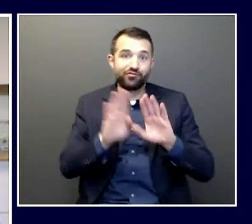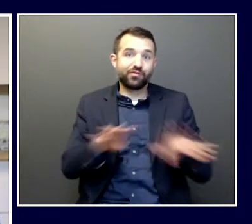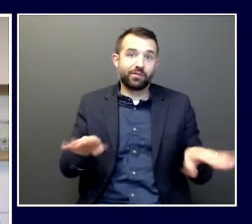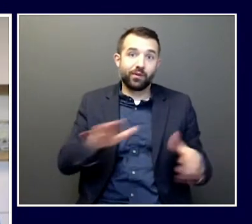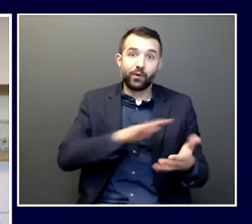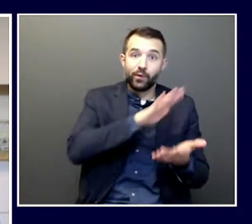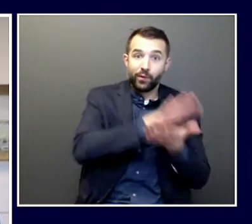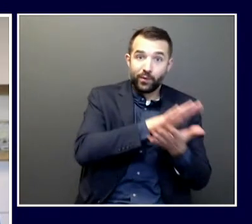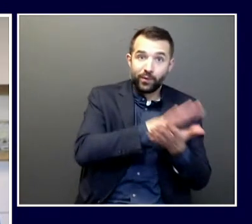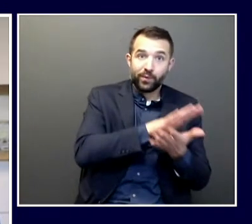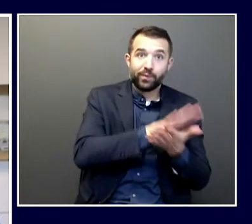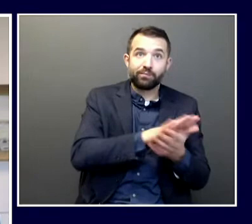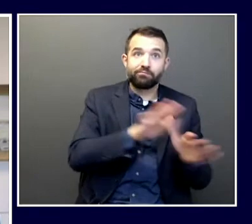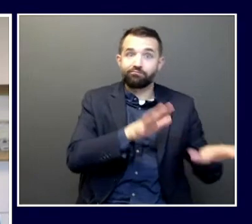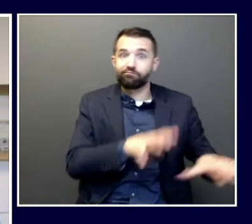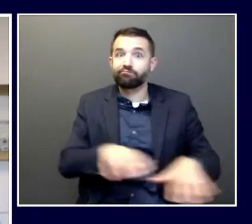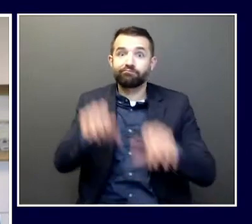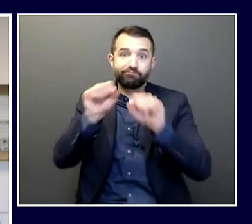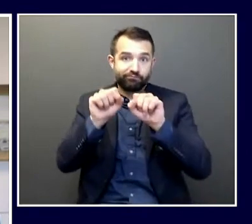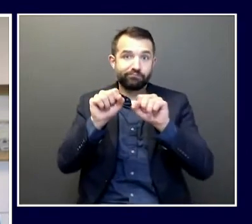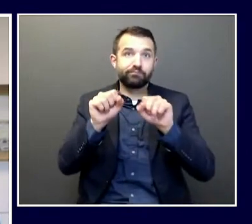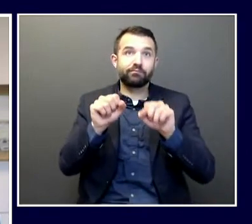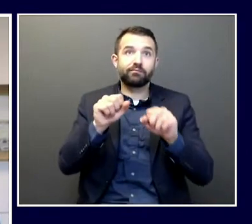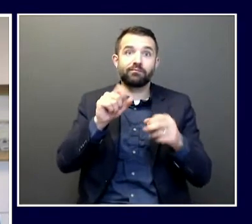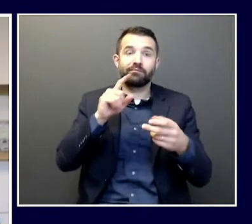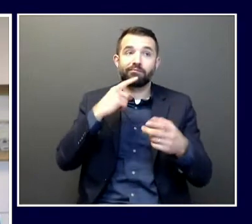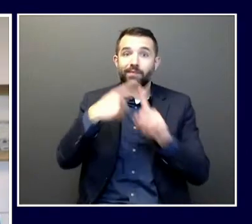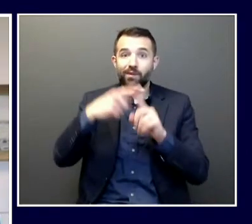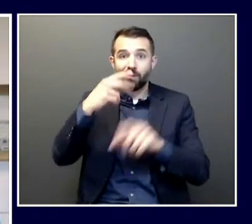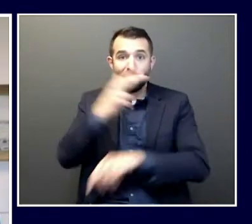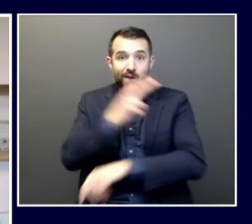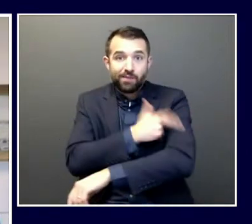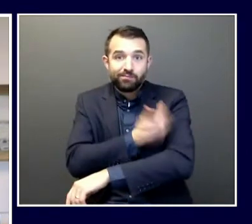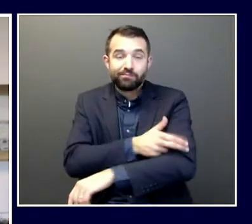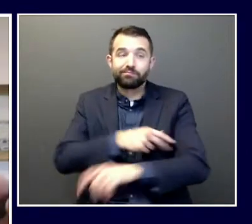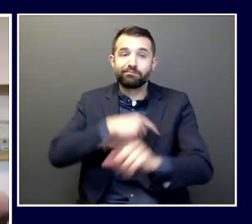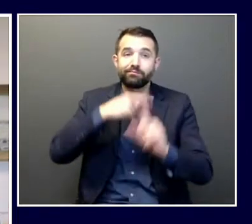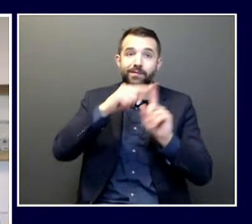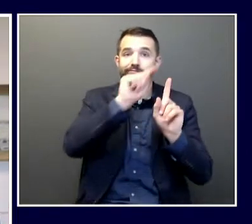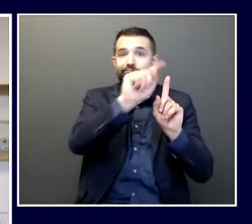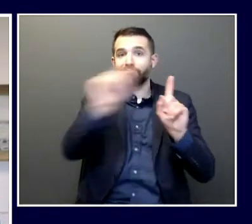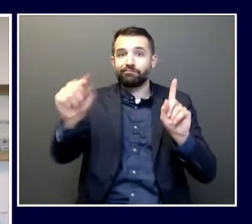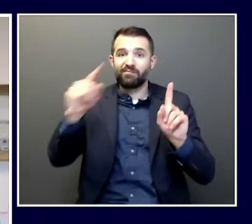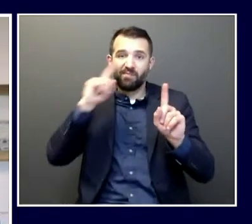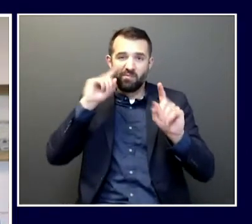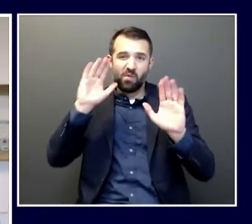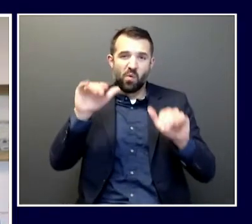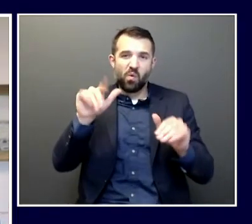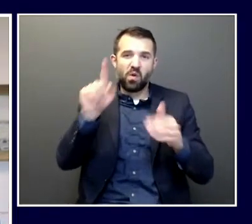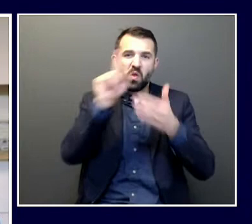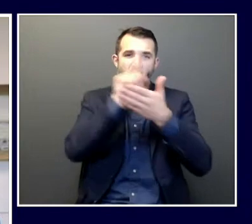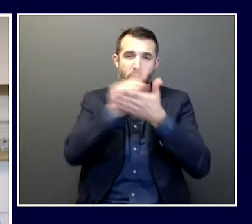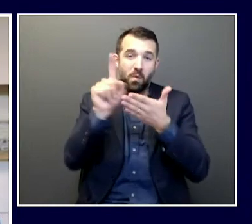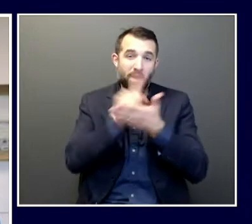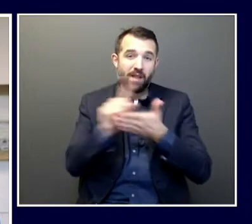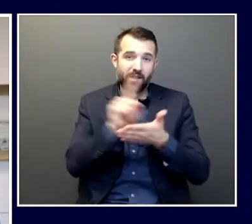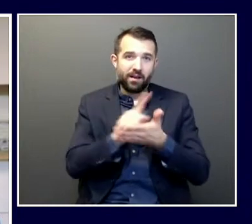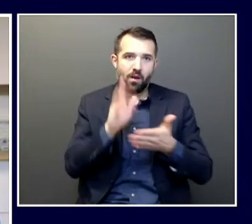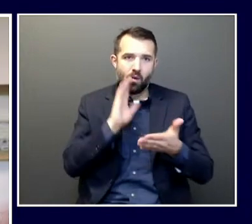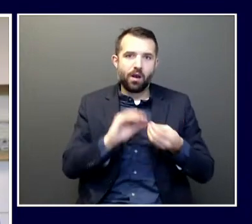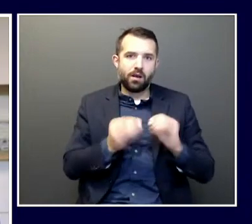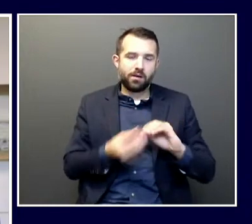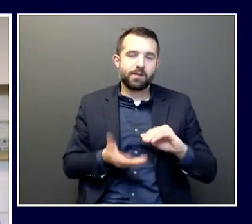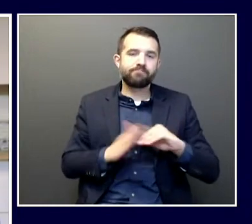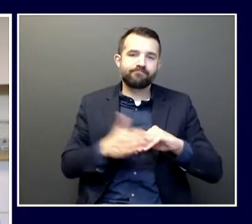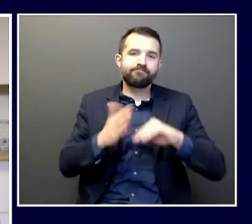as well as some that are being sponsored by hospitals. So we're hoping, as we've done throughout, which is to keep turning up the dial.